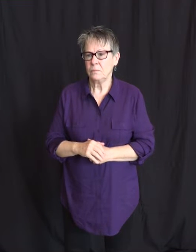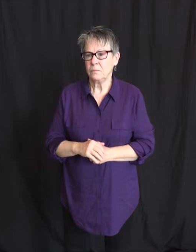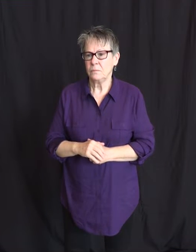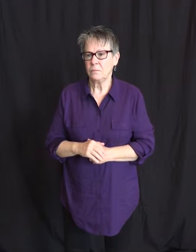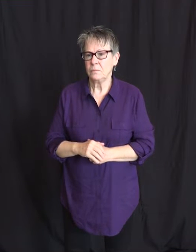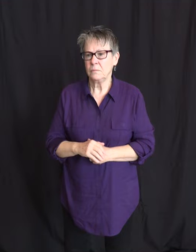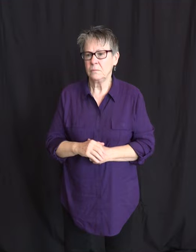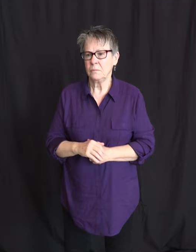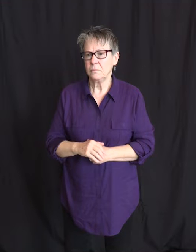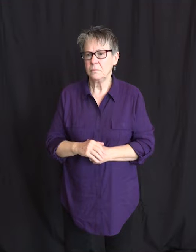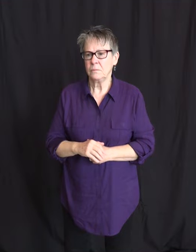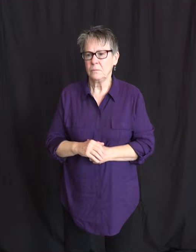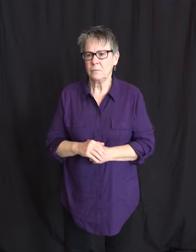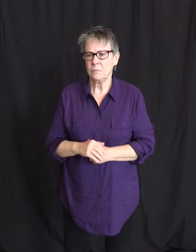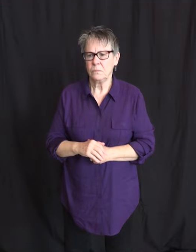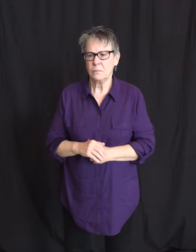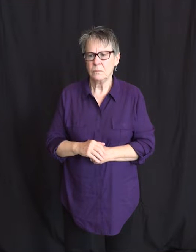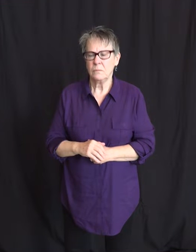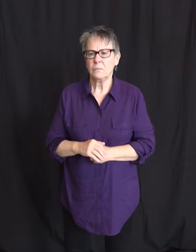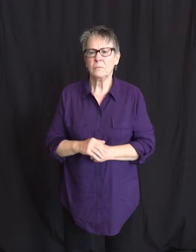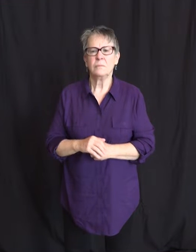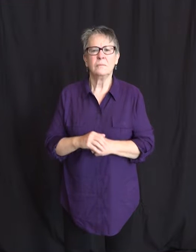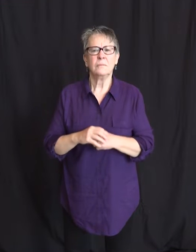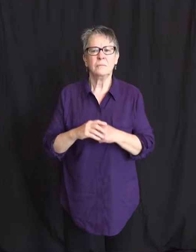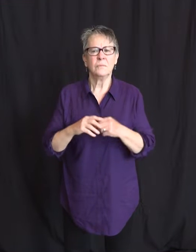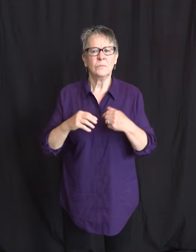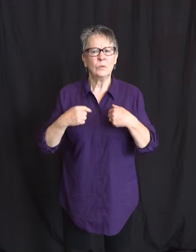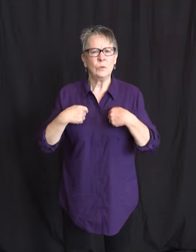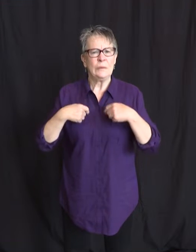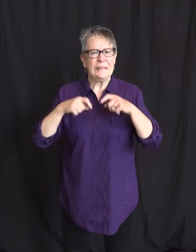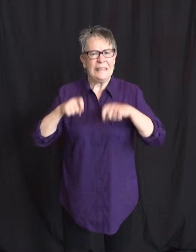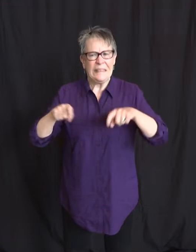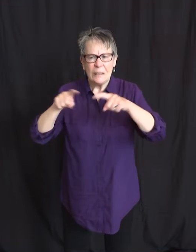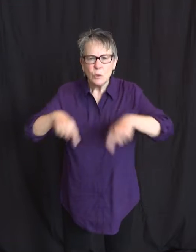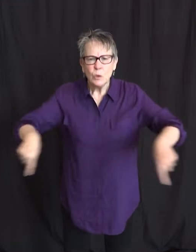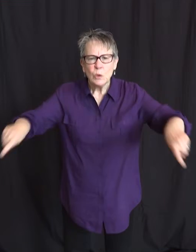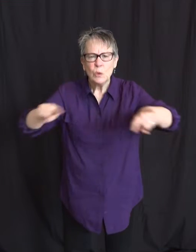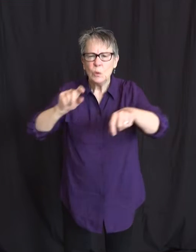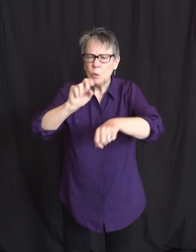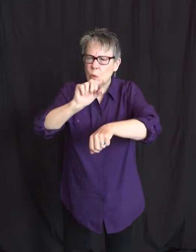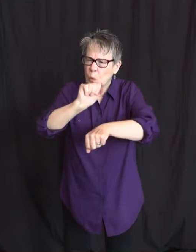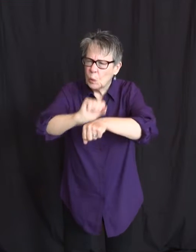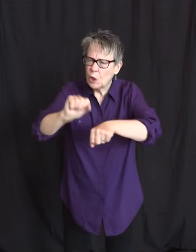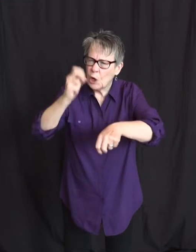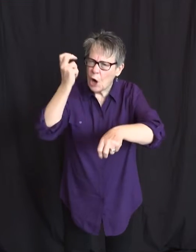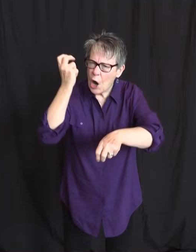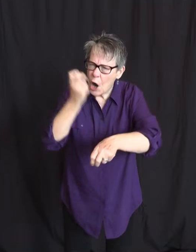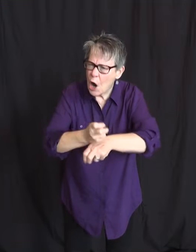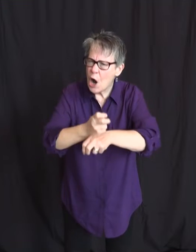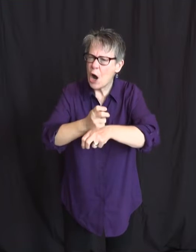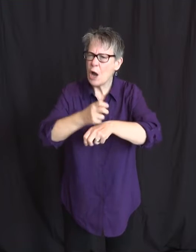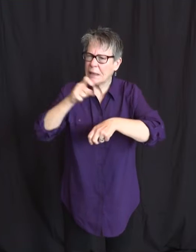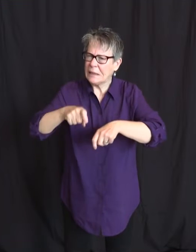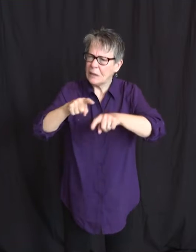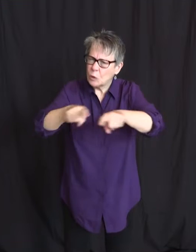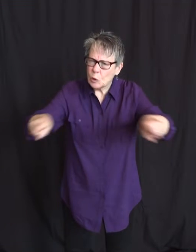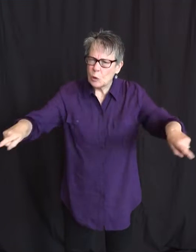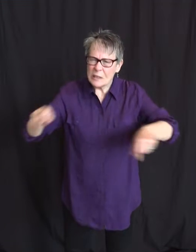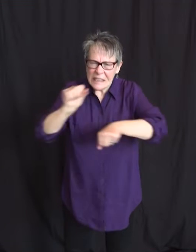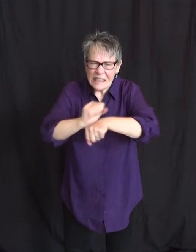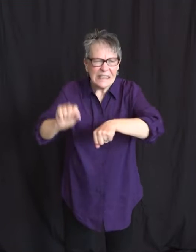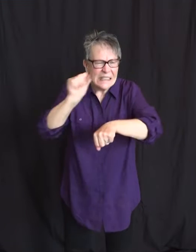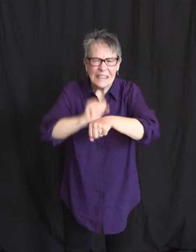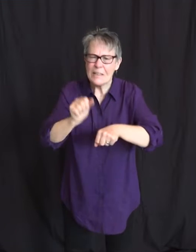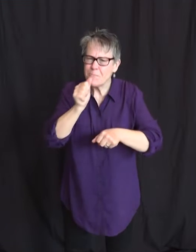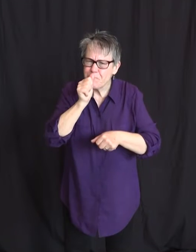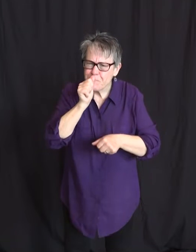the extraordinary hard work, including staying home and staying away from each other, even as the weather, I'm told, will someday improve.